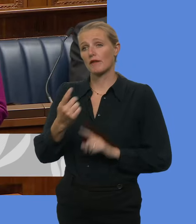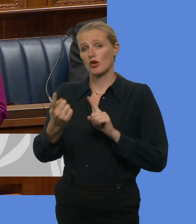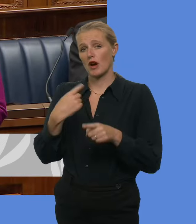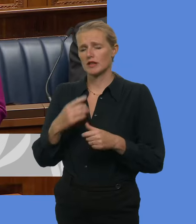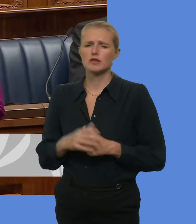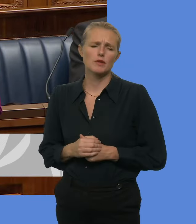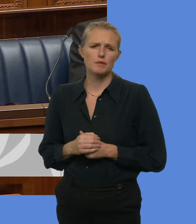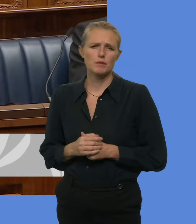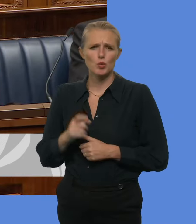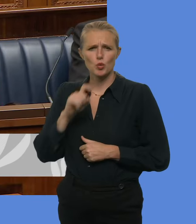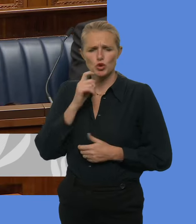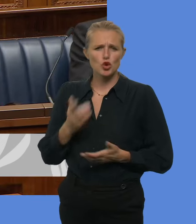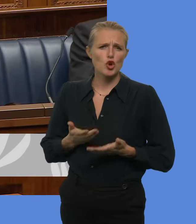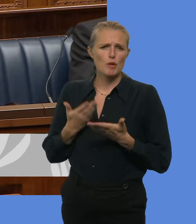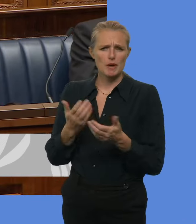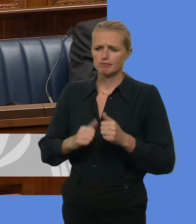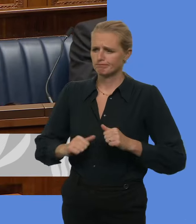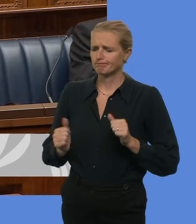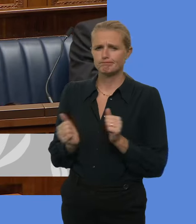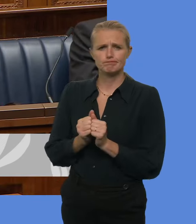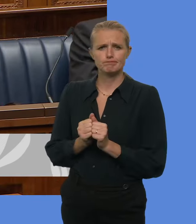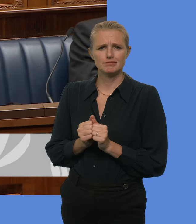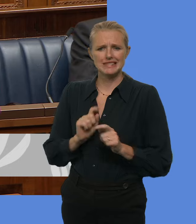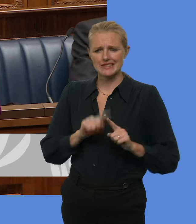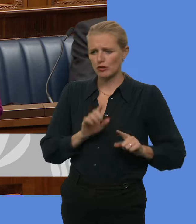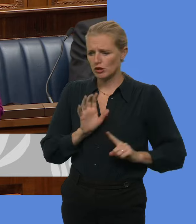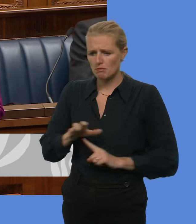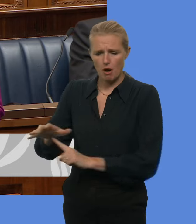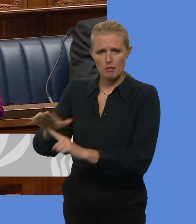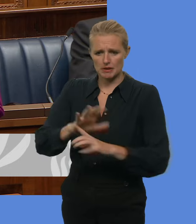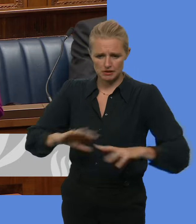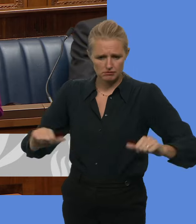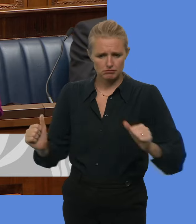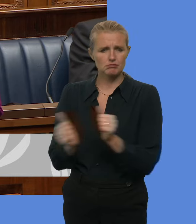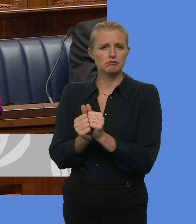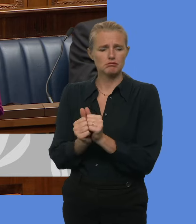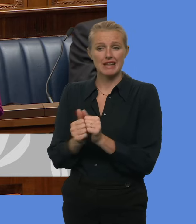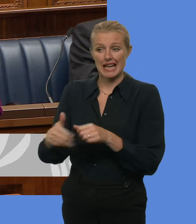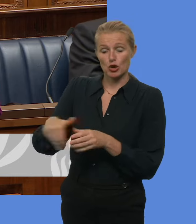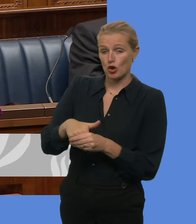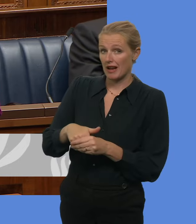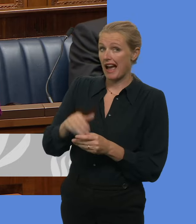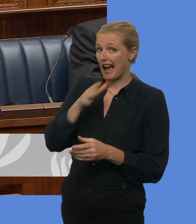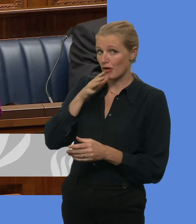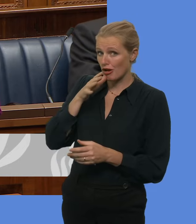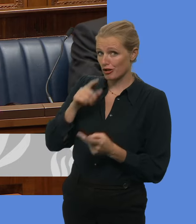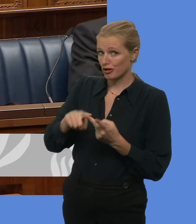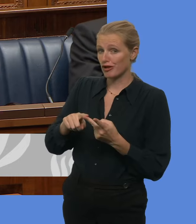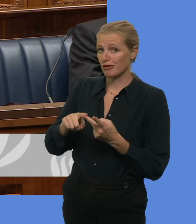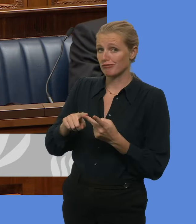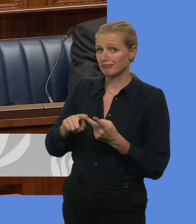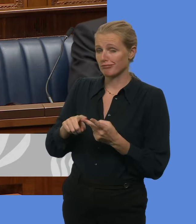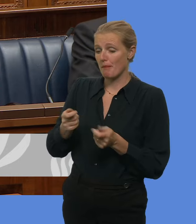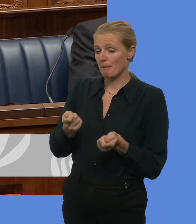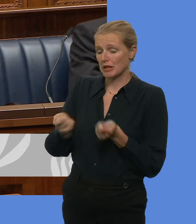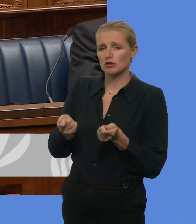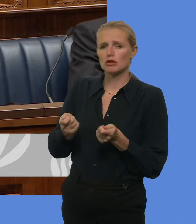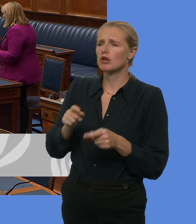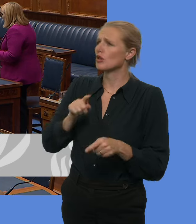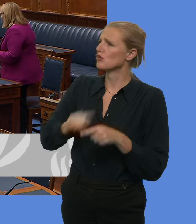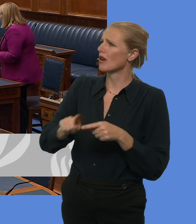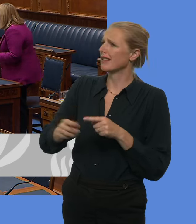to leading a cross-departmental delegation to include the Agriculture and Economy Ministers to meet the Home Office to try to resolve the issues in